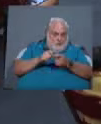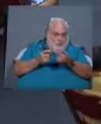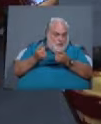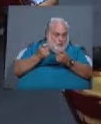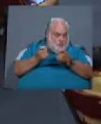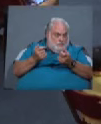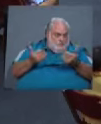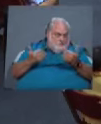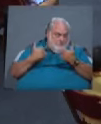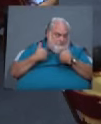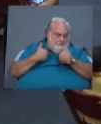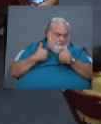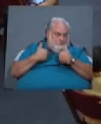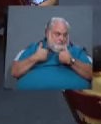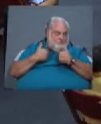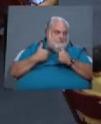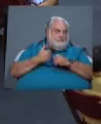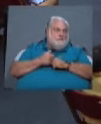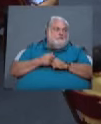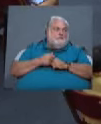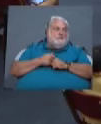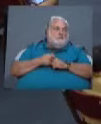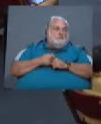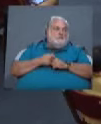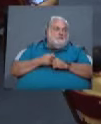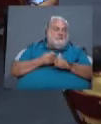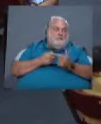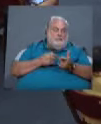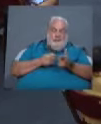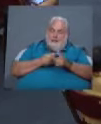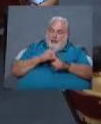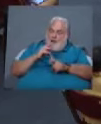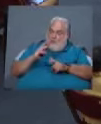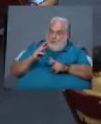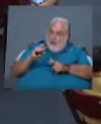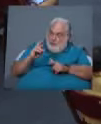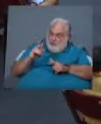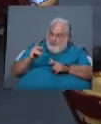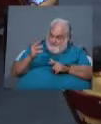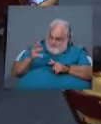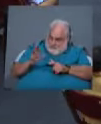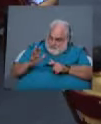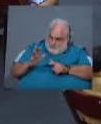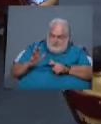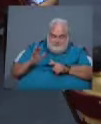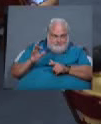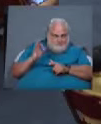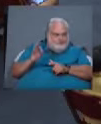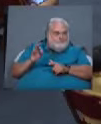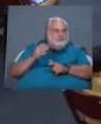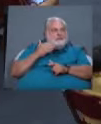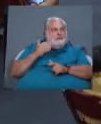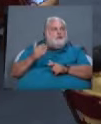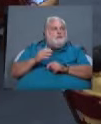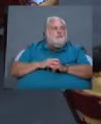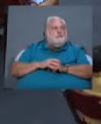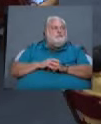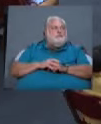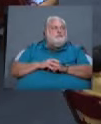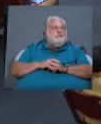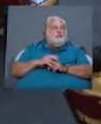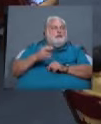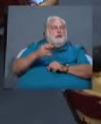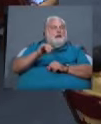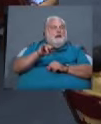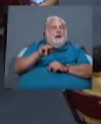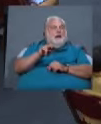have. Okay, I appreciate Director Wright, are you? Director Wyrick, are you? Yes, good. I'm through. Thank you. Okay. Director